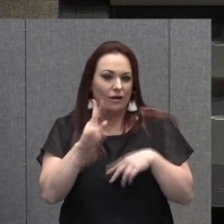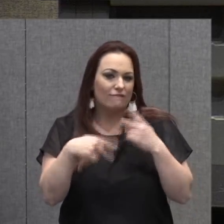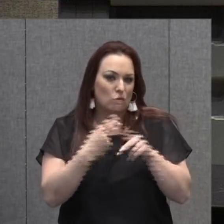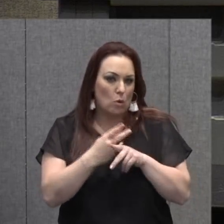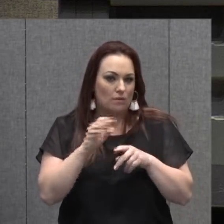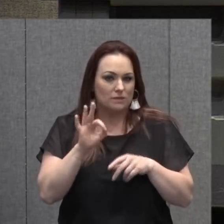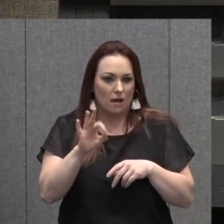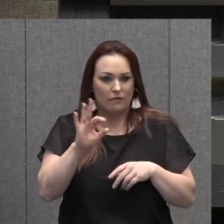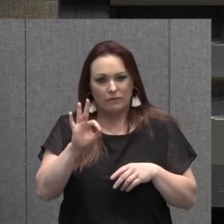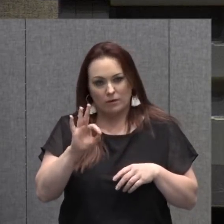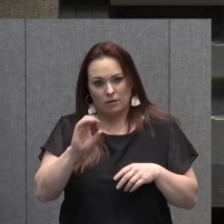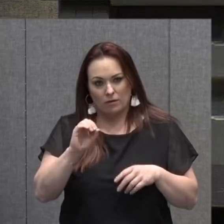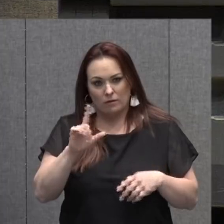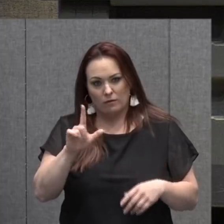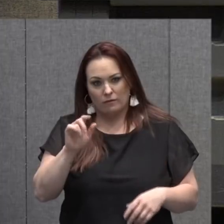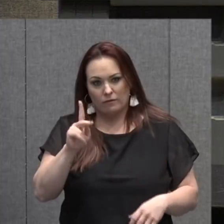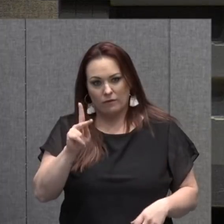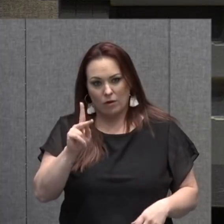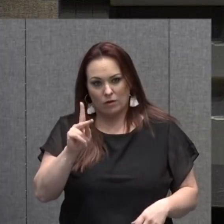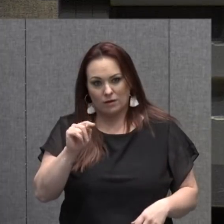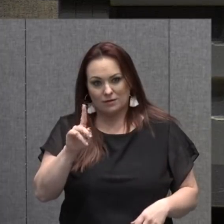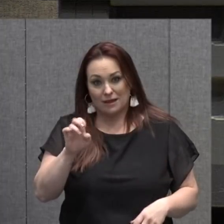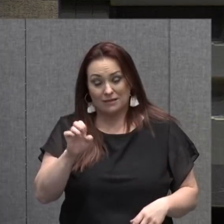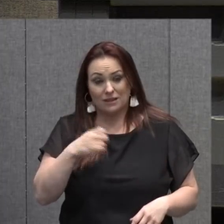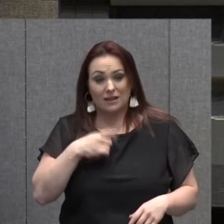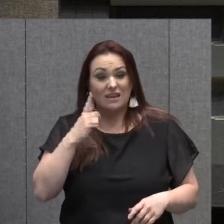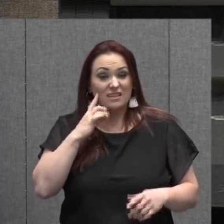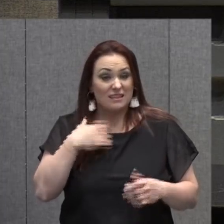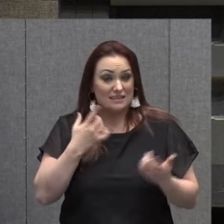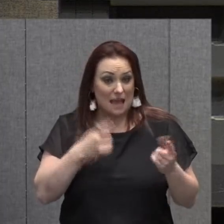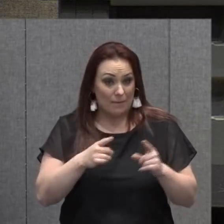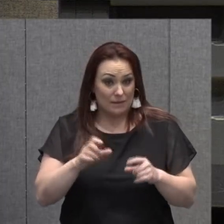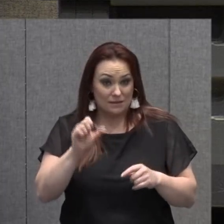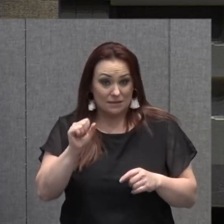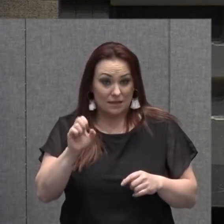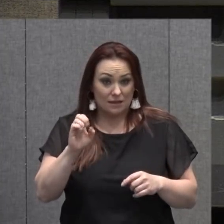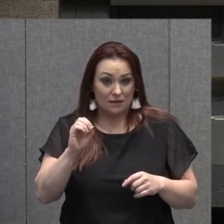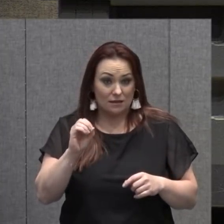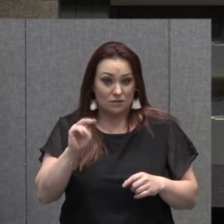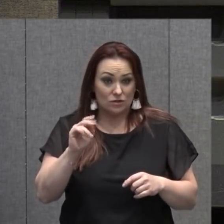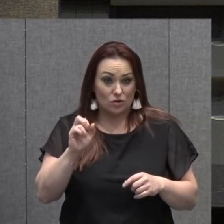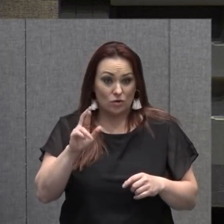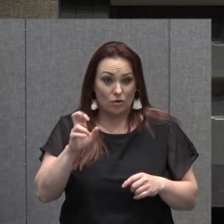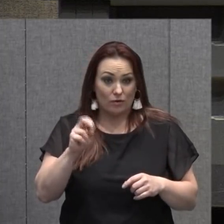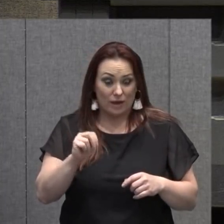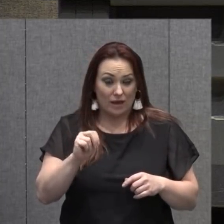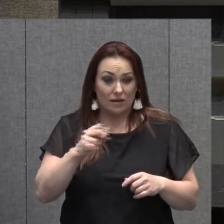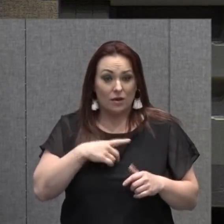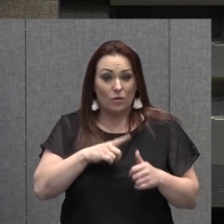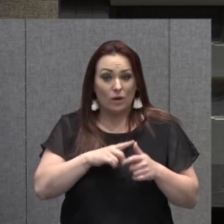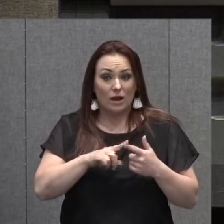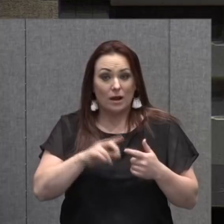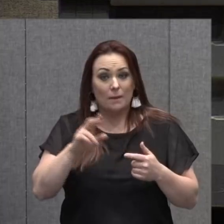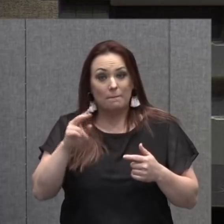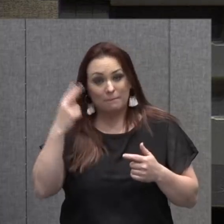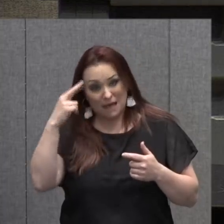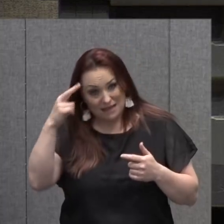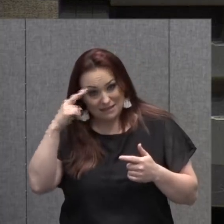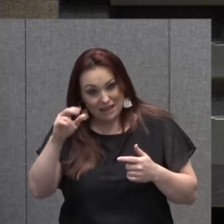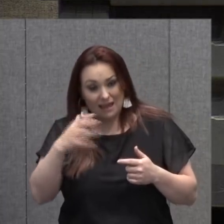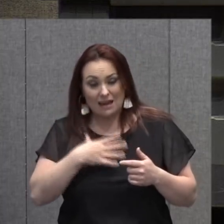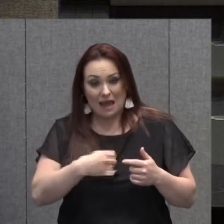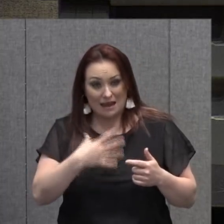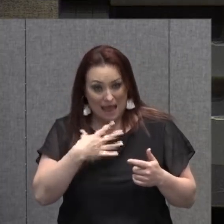This story takes place in the Sonoran desert where Native American, Mexican, and Anglo cultures blend